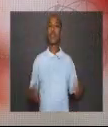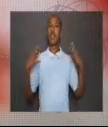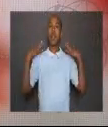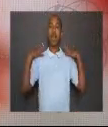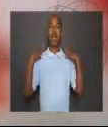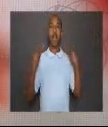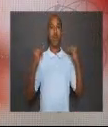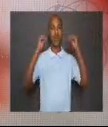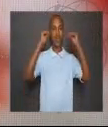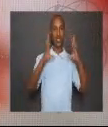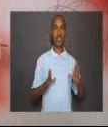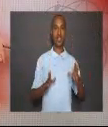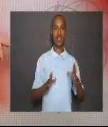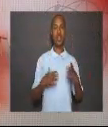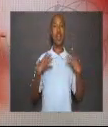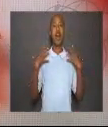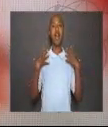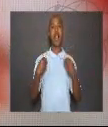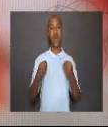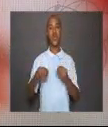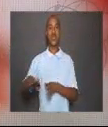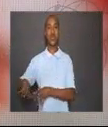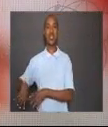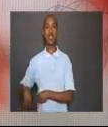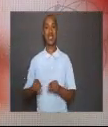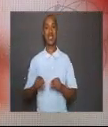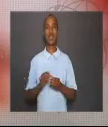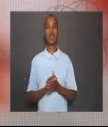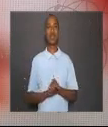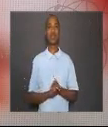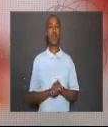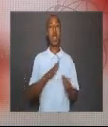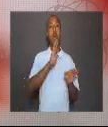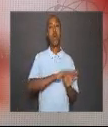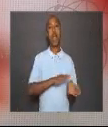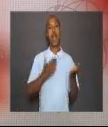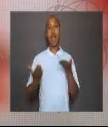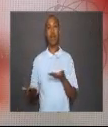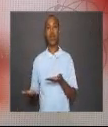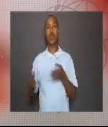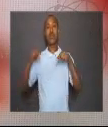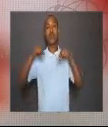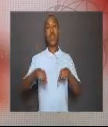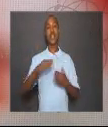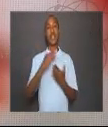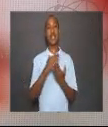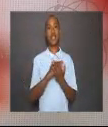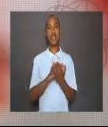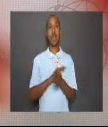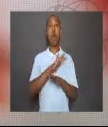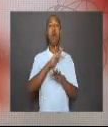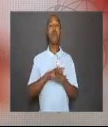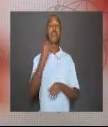Hello, teacher. Hello, students. Welcome to today's lesson on